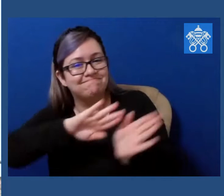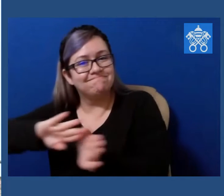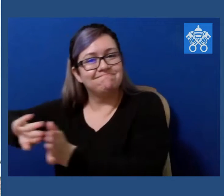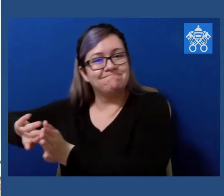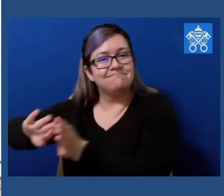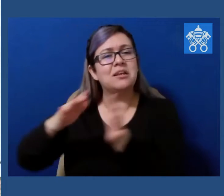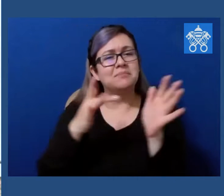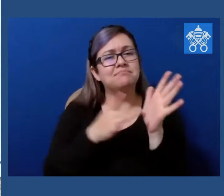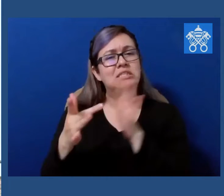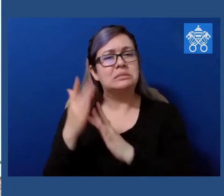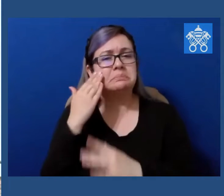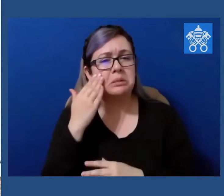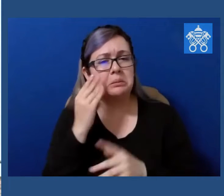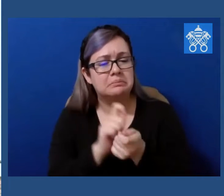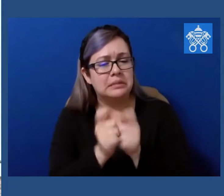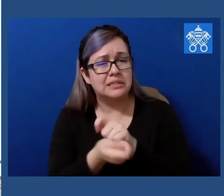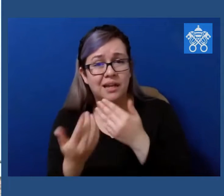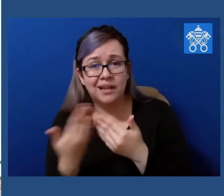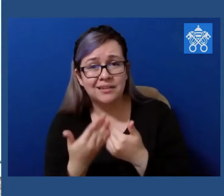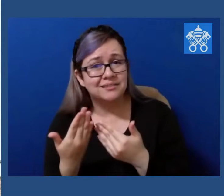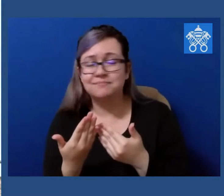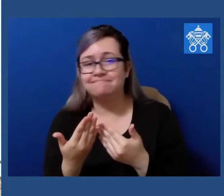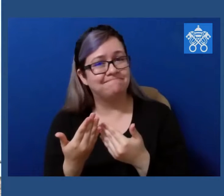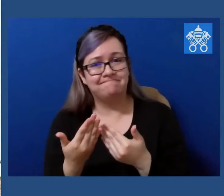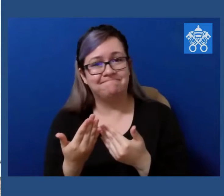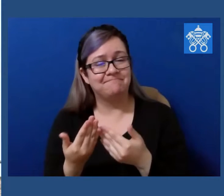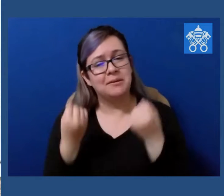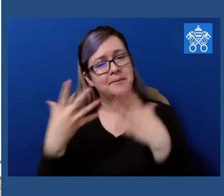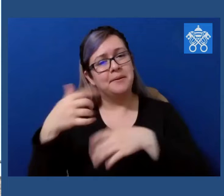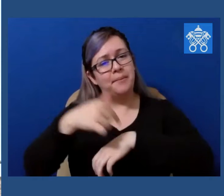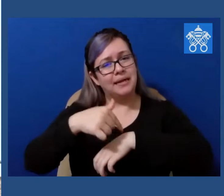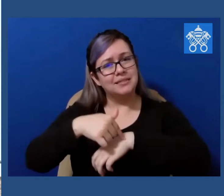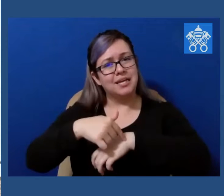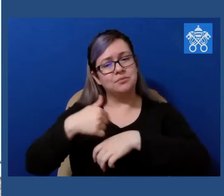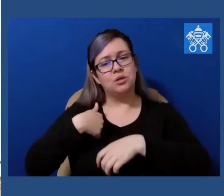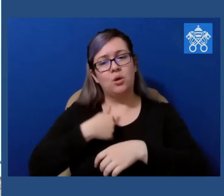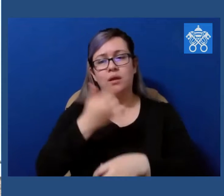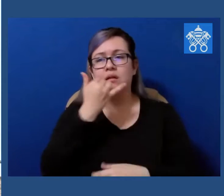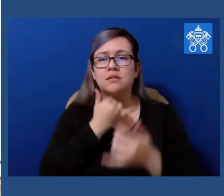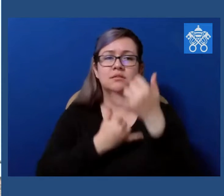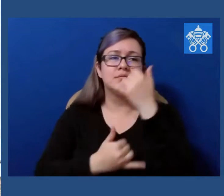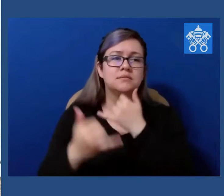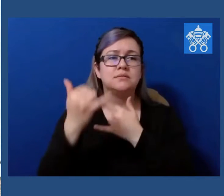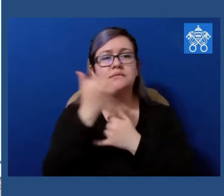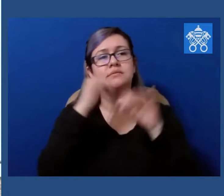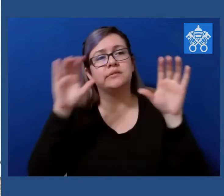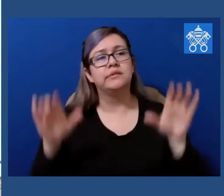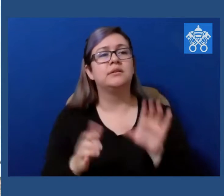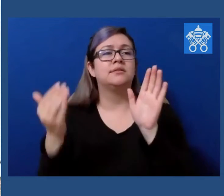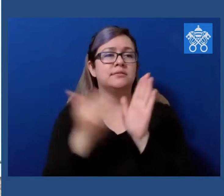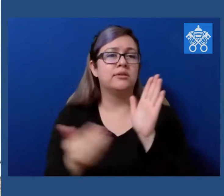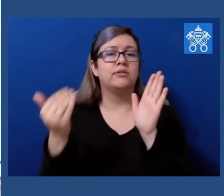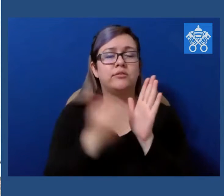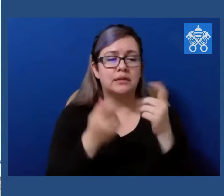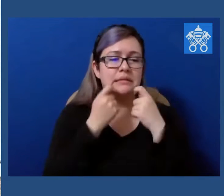But Jesus knows that conversion is not easy, that so many times we make the same mistakes and the